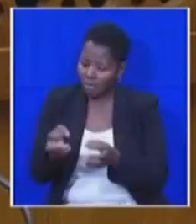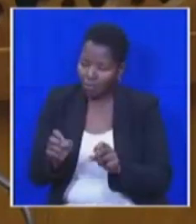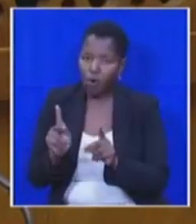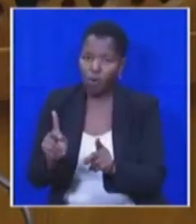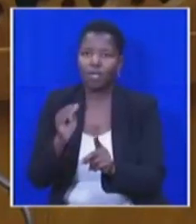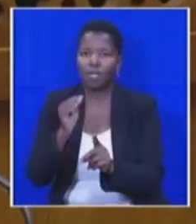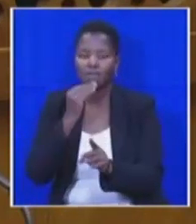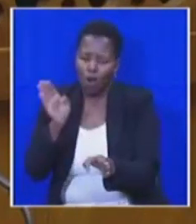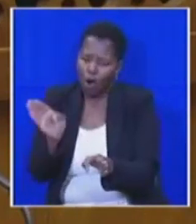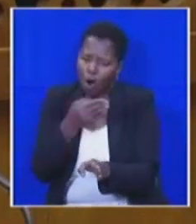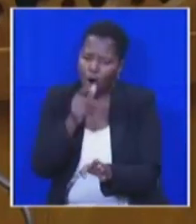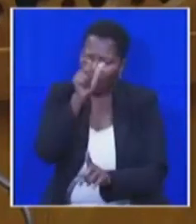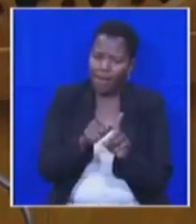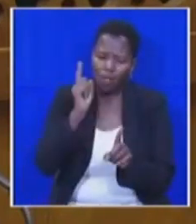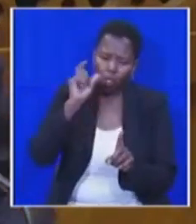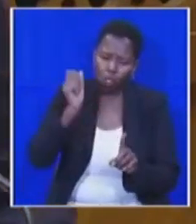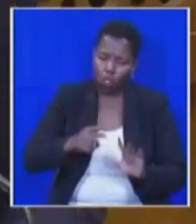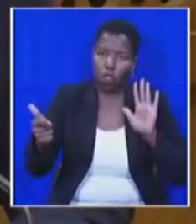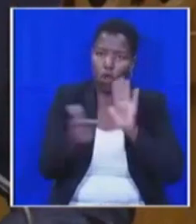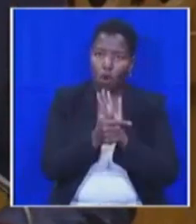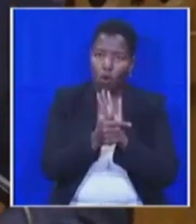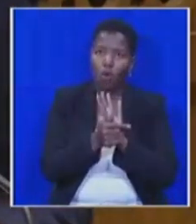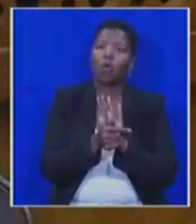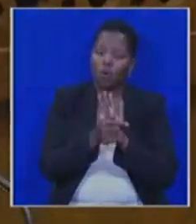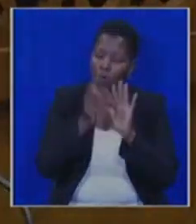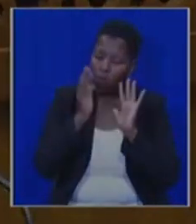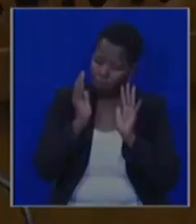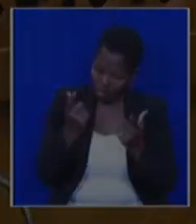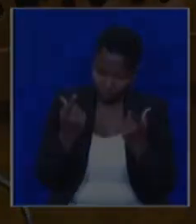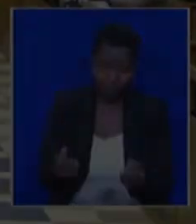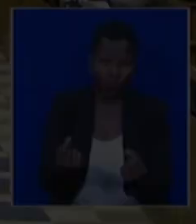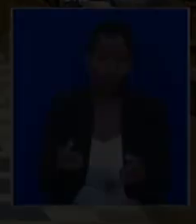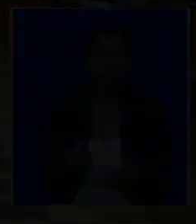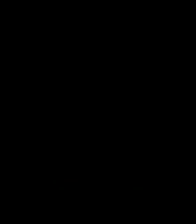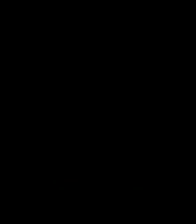to chop the ugly head of impunity, and Honourable chop member, they your will. time is up.